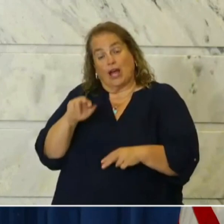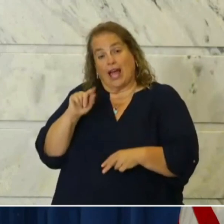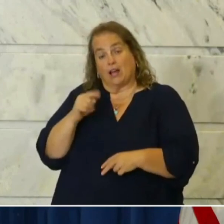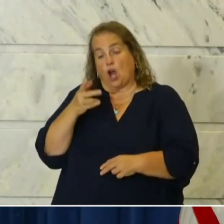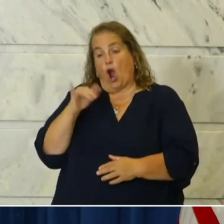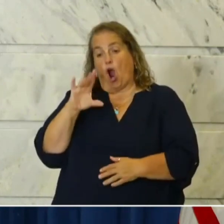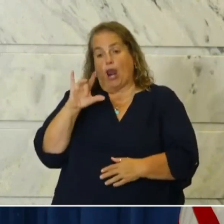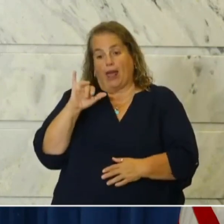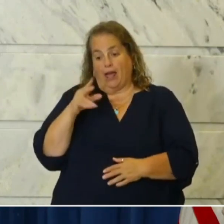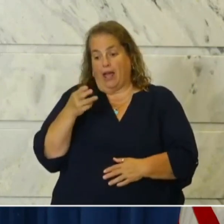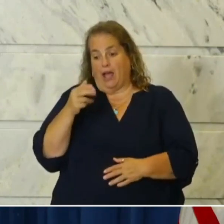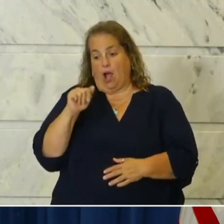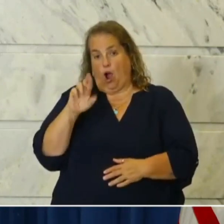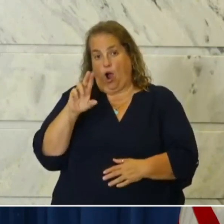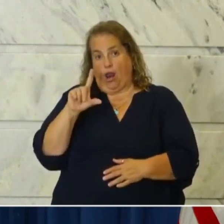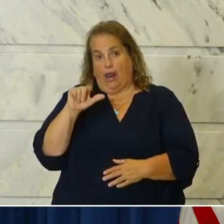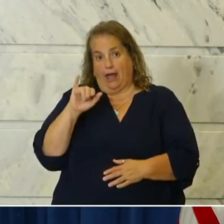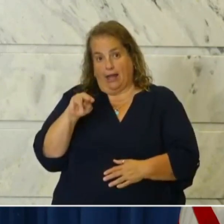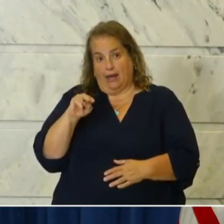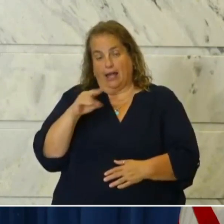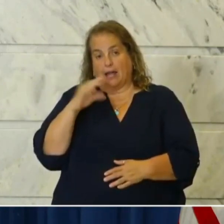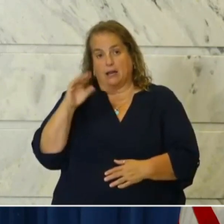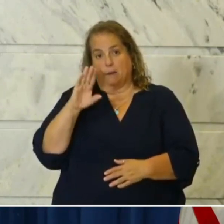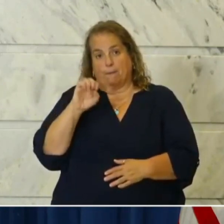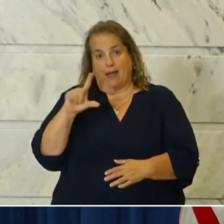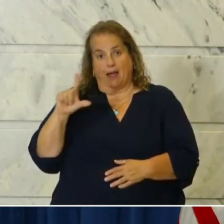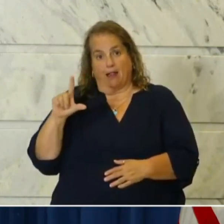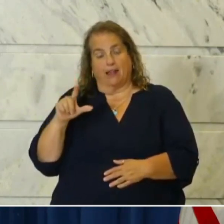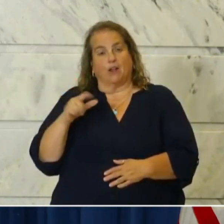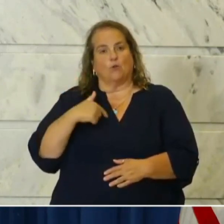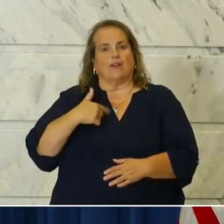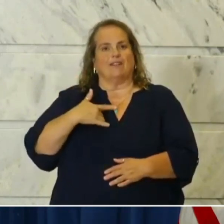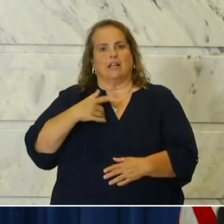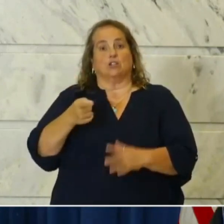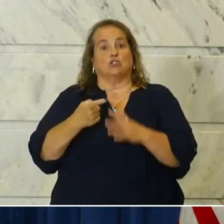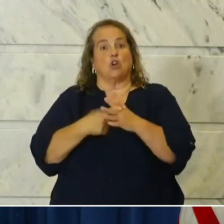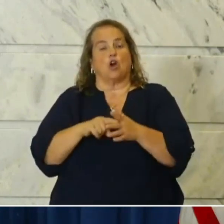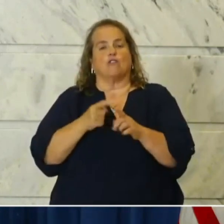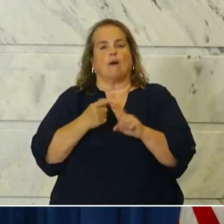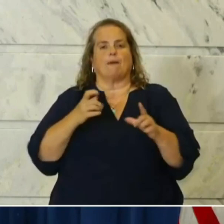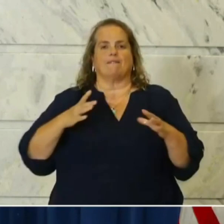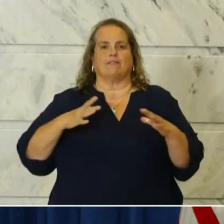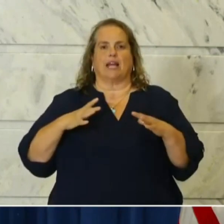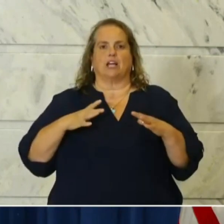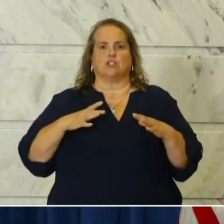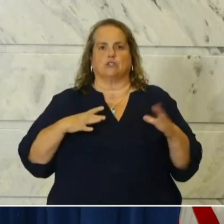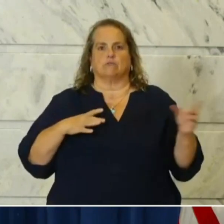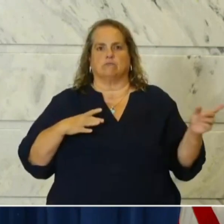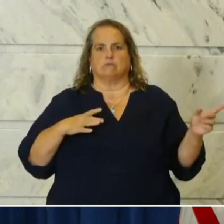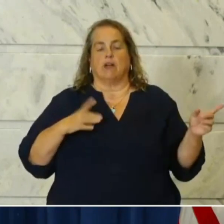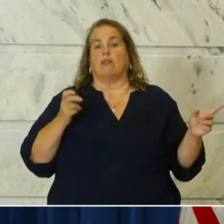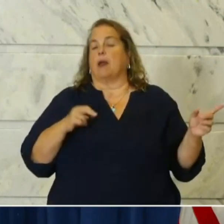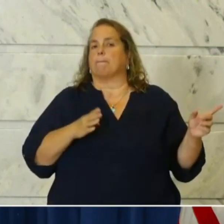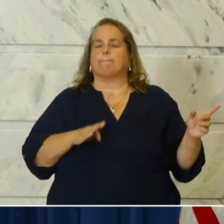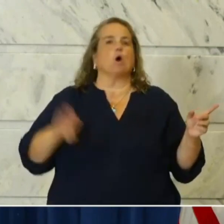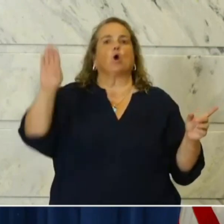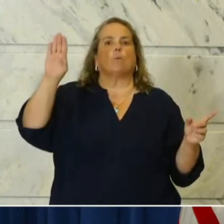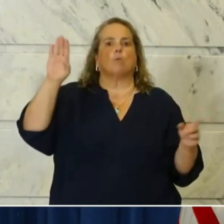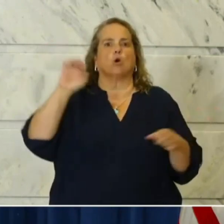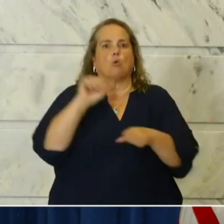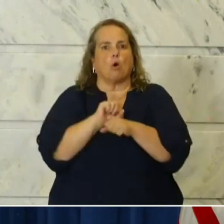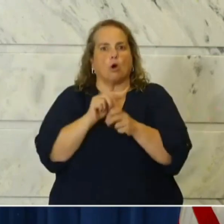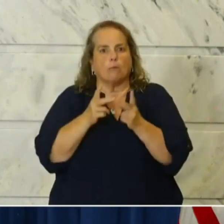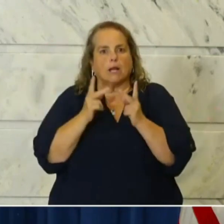Harlan and Bell, we believe that it started all from vacation, but then boom, I mean in workplaces, in